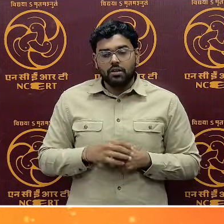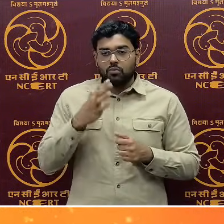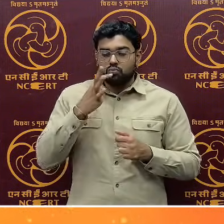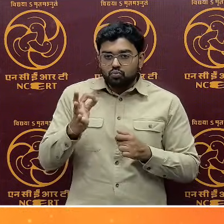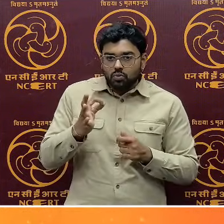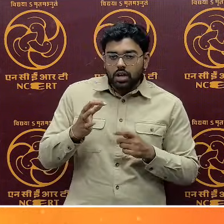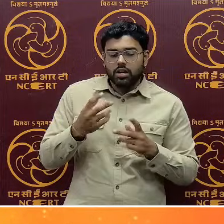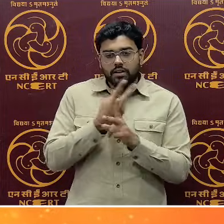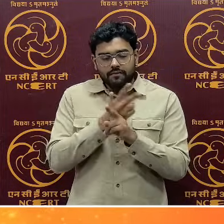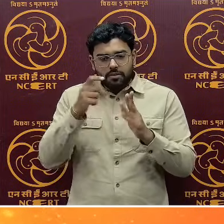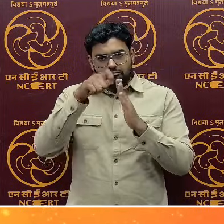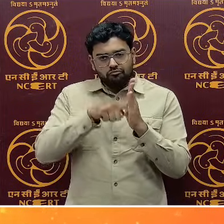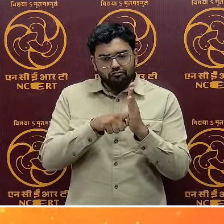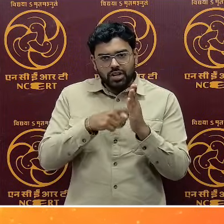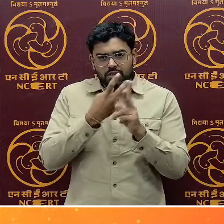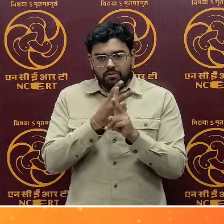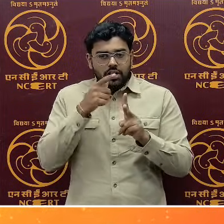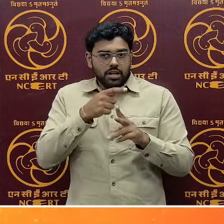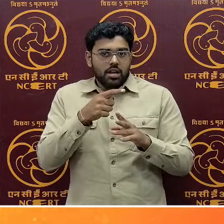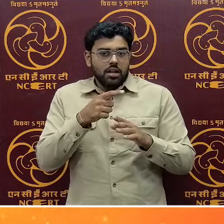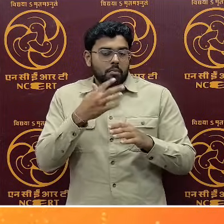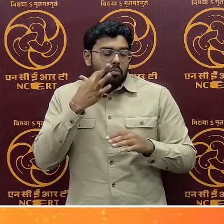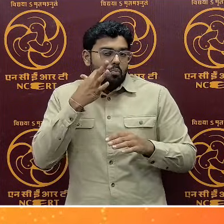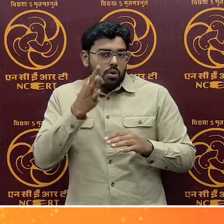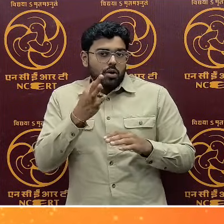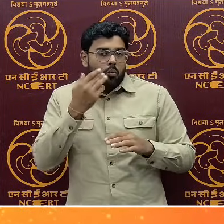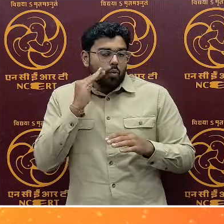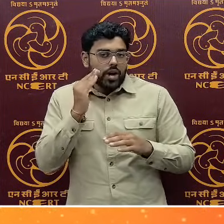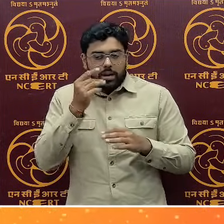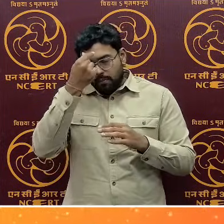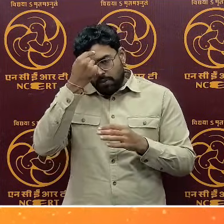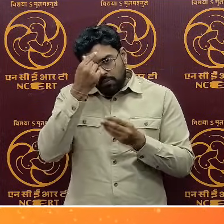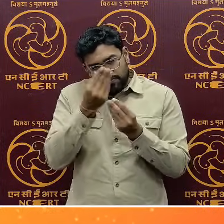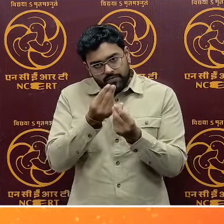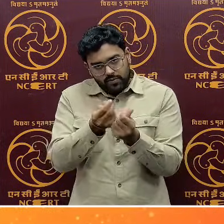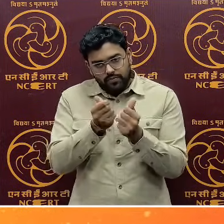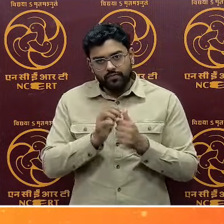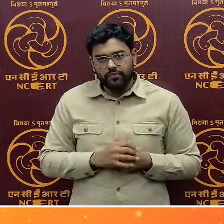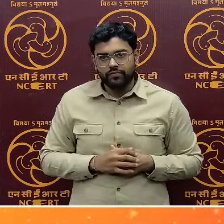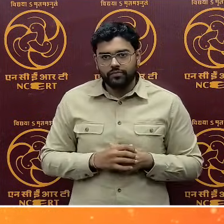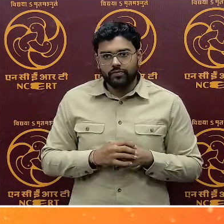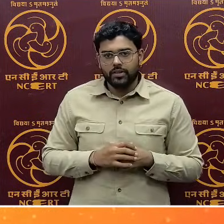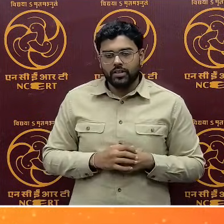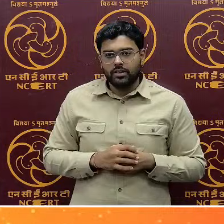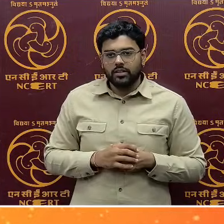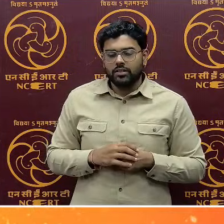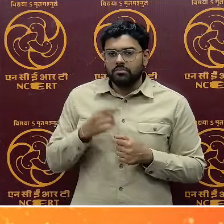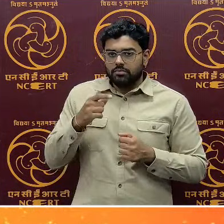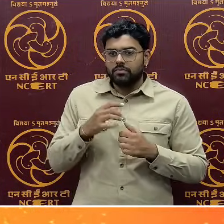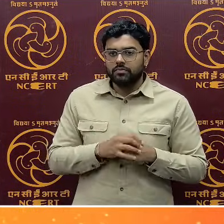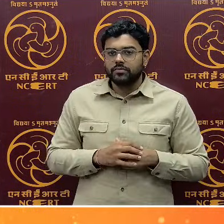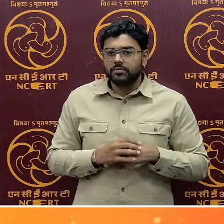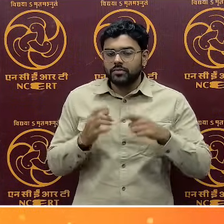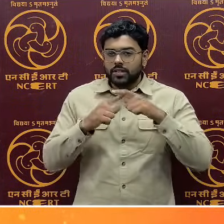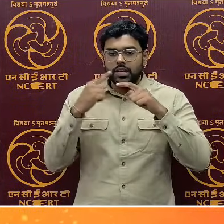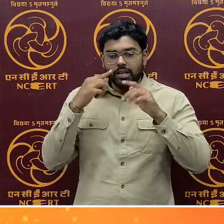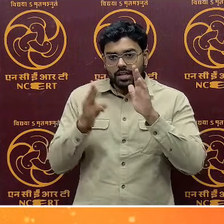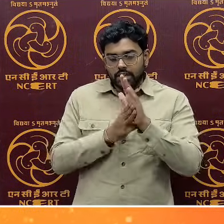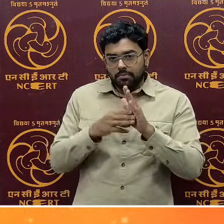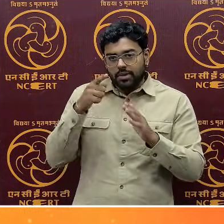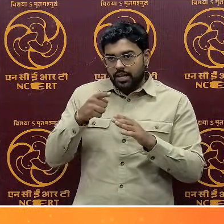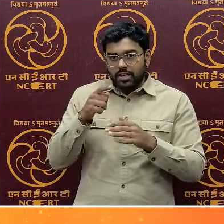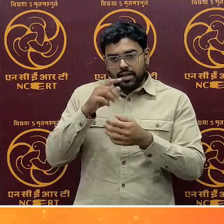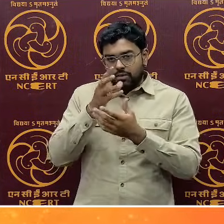facts, all the details matter a lot when you are solving a case. So Tim Nolan was basically one of the